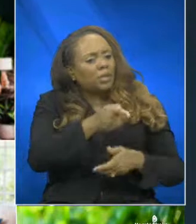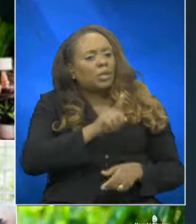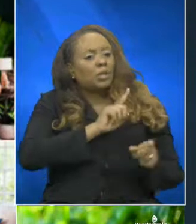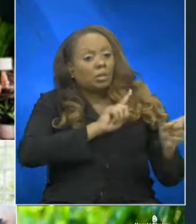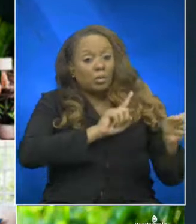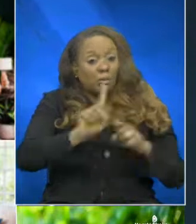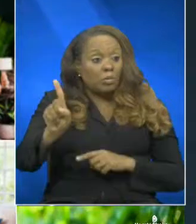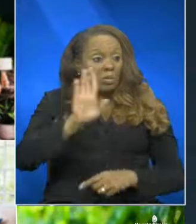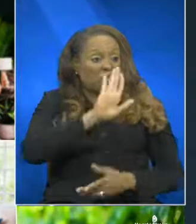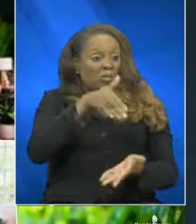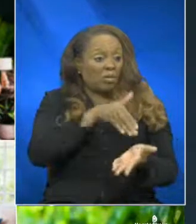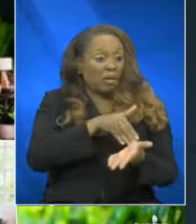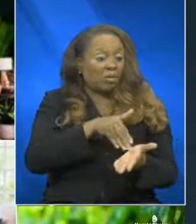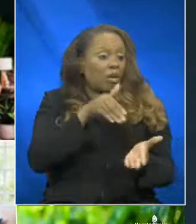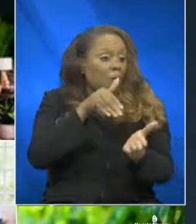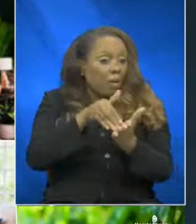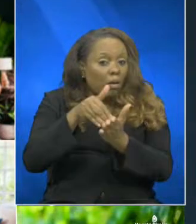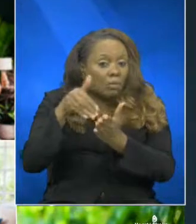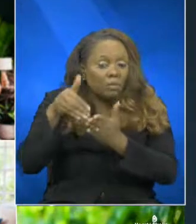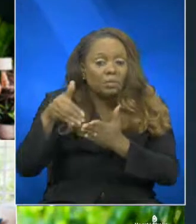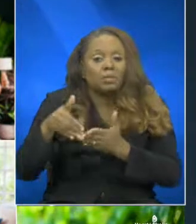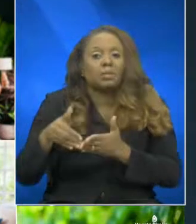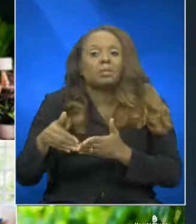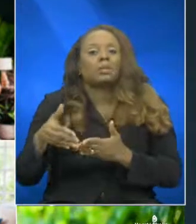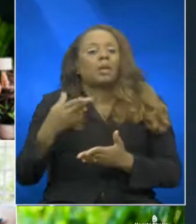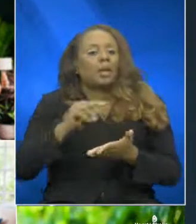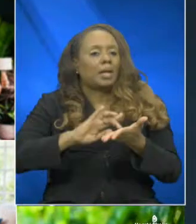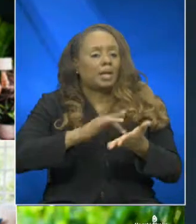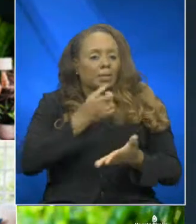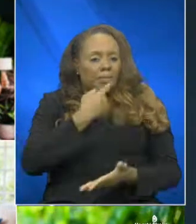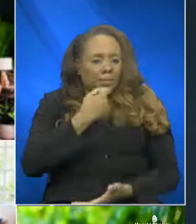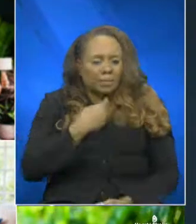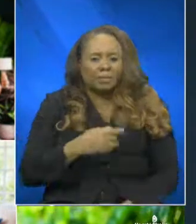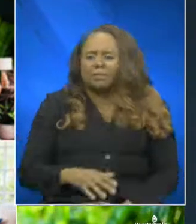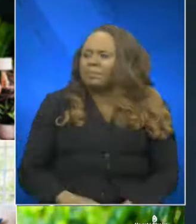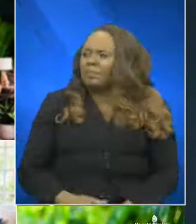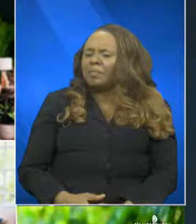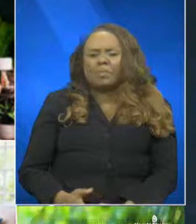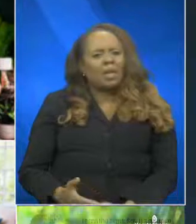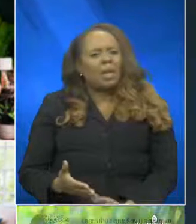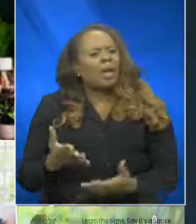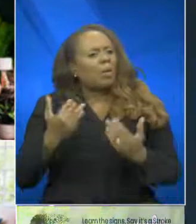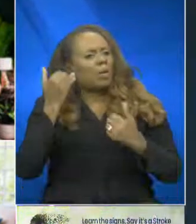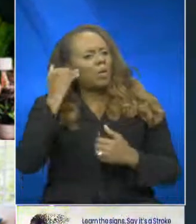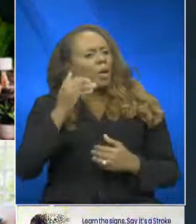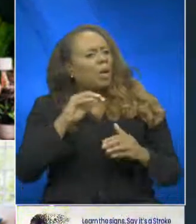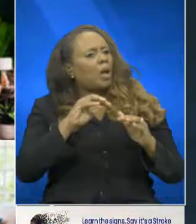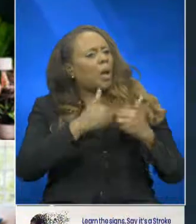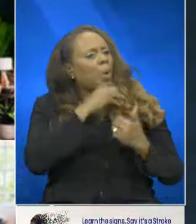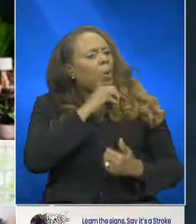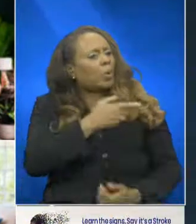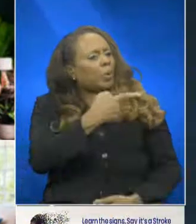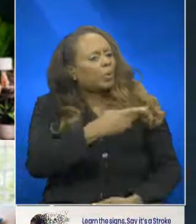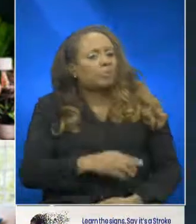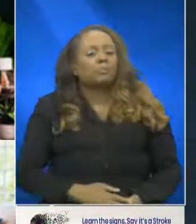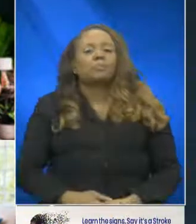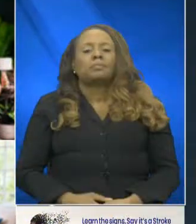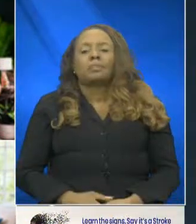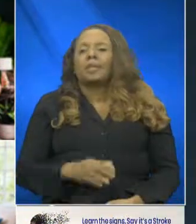regular basis and follow up with her medication. I'm Thank you. curious about her age. 67.